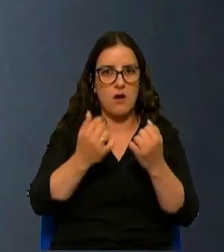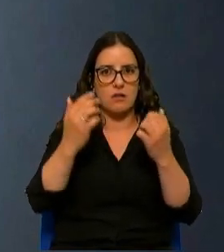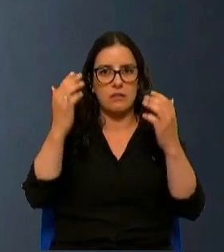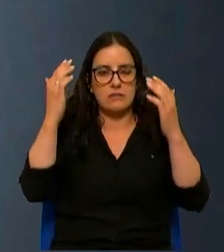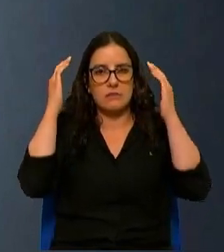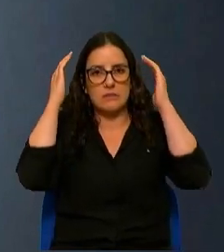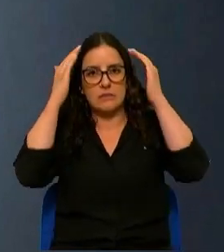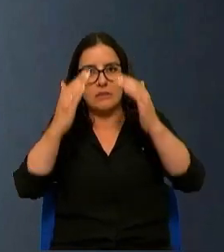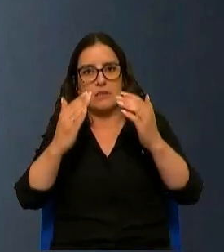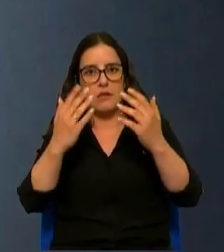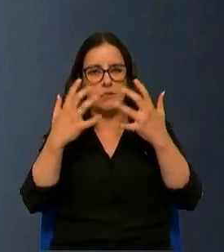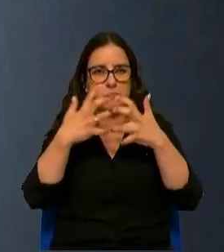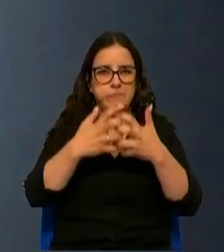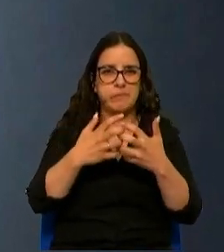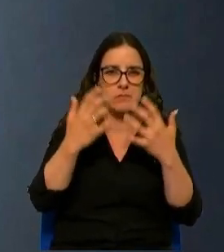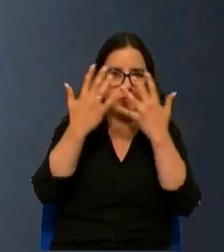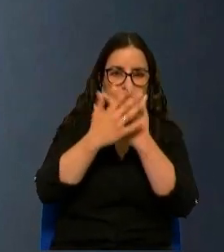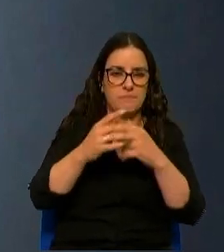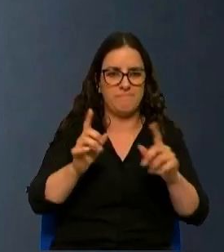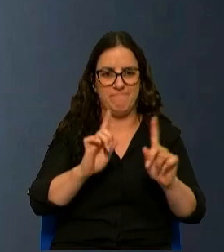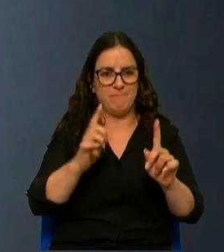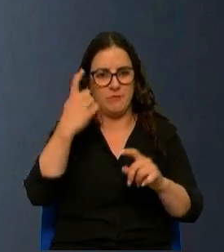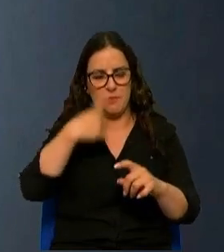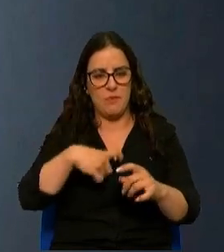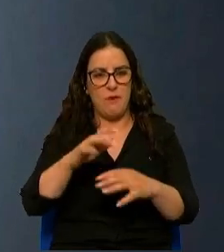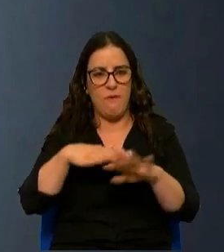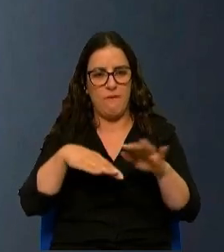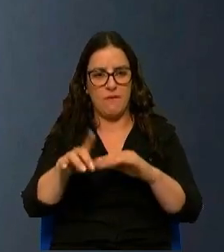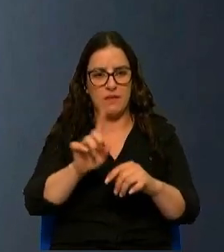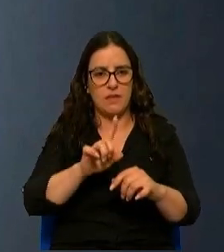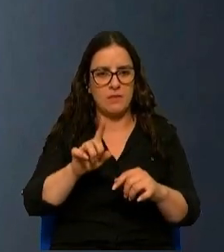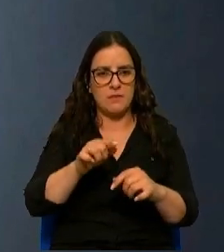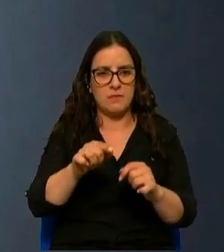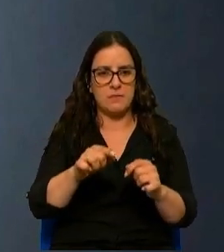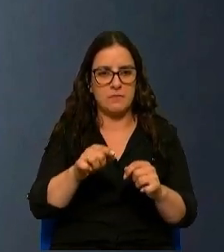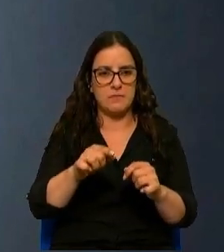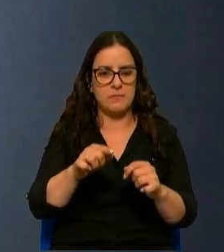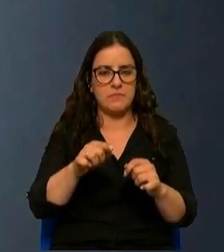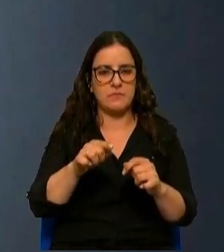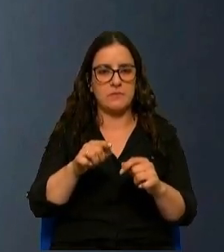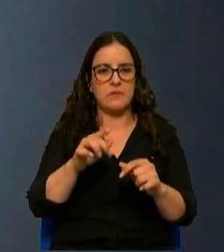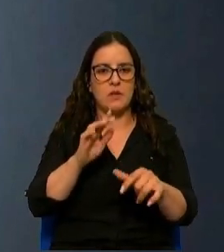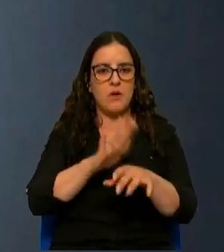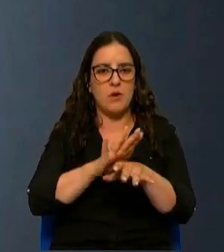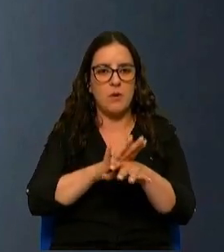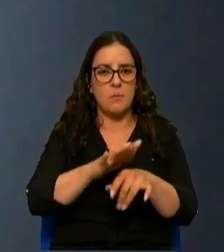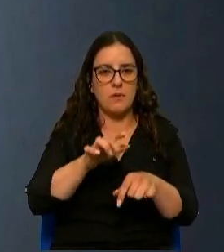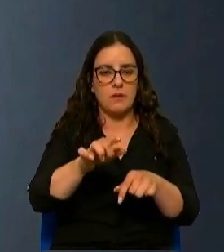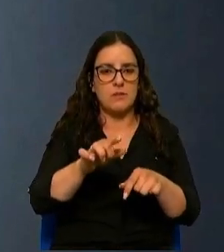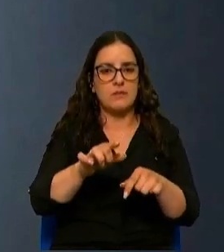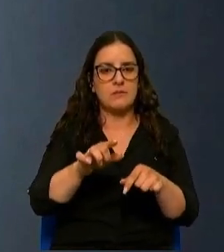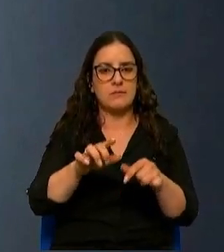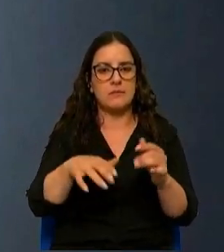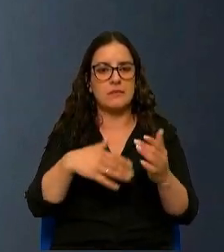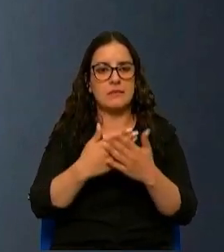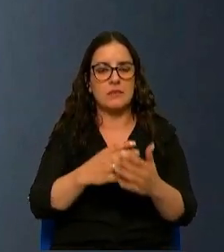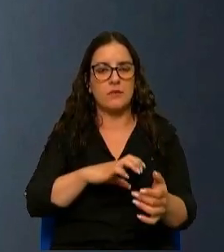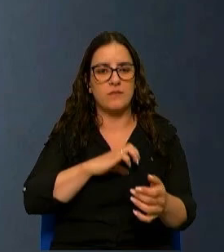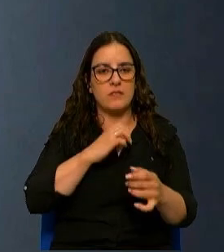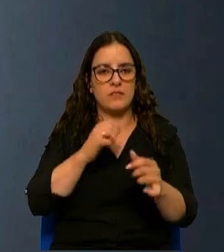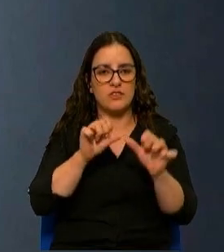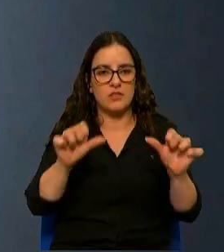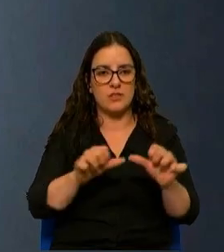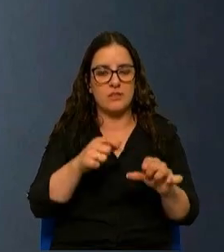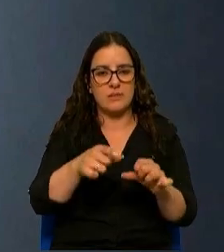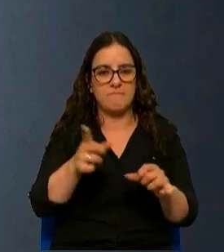type of error that actually is the root cause of why we don't have confidence in these systems at the moment, even though they